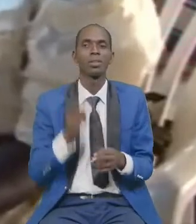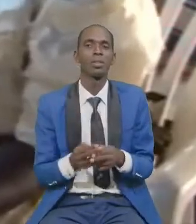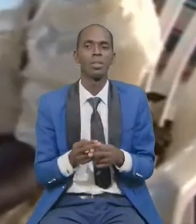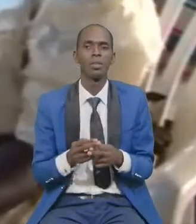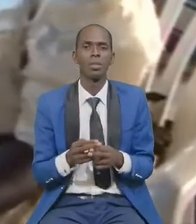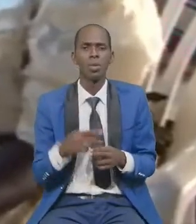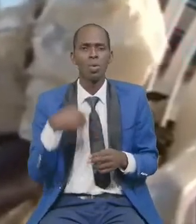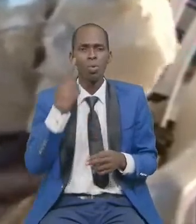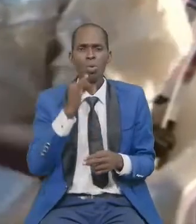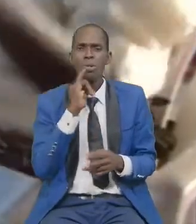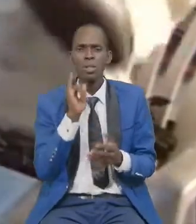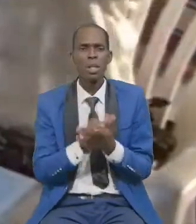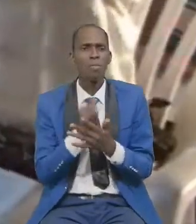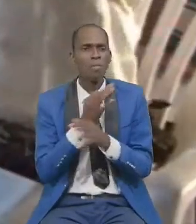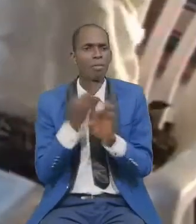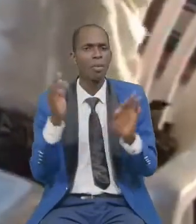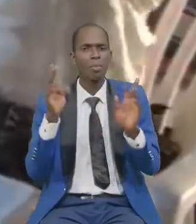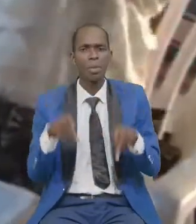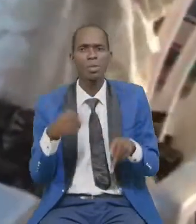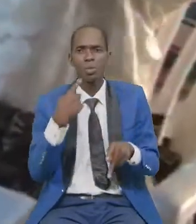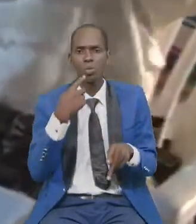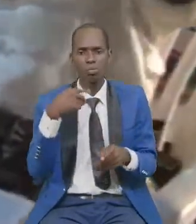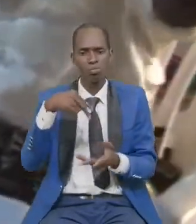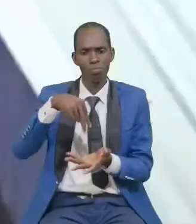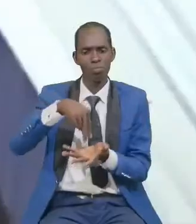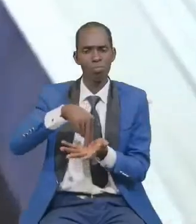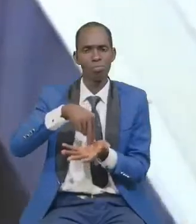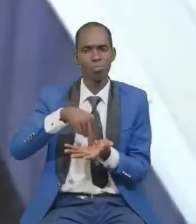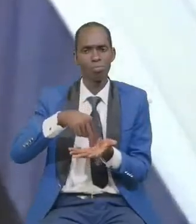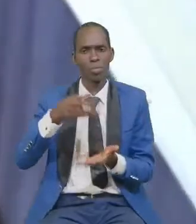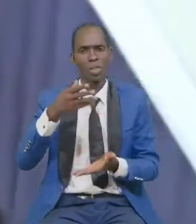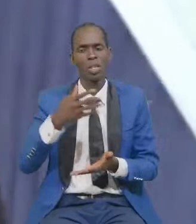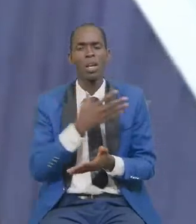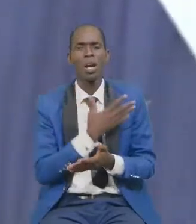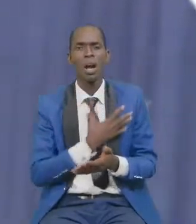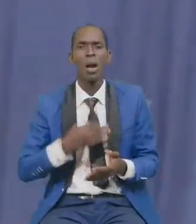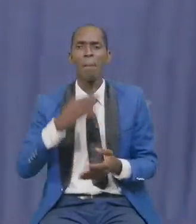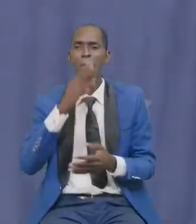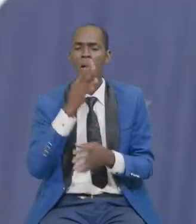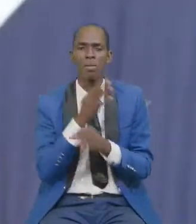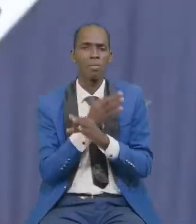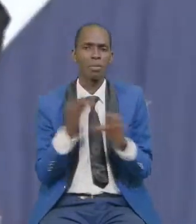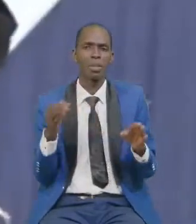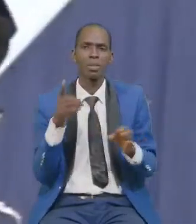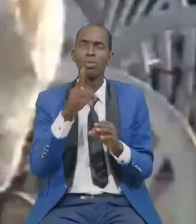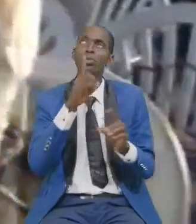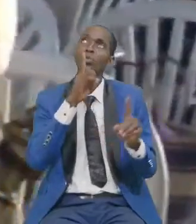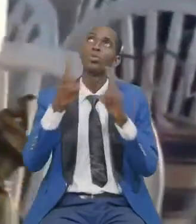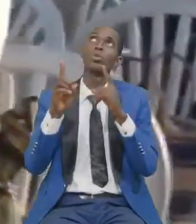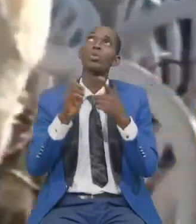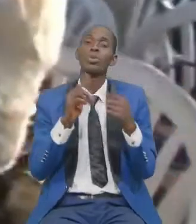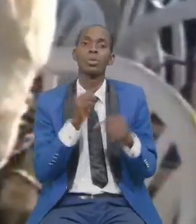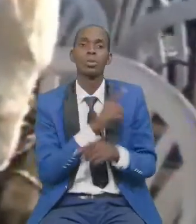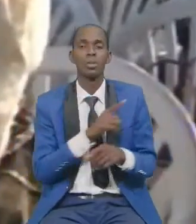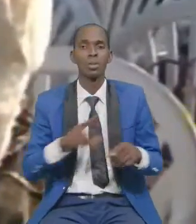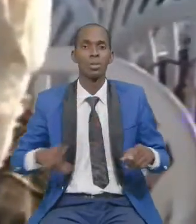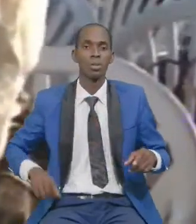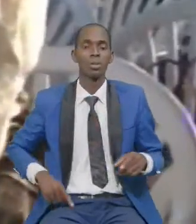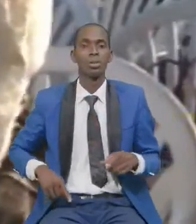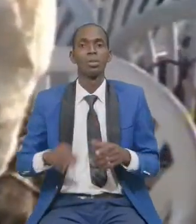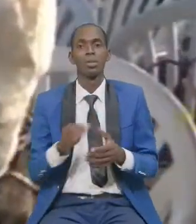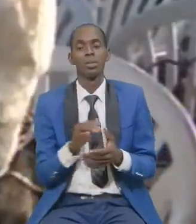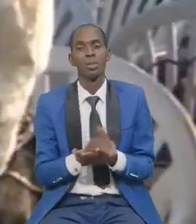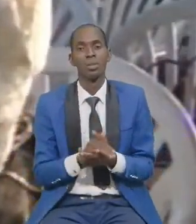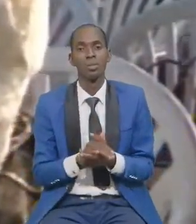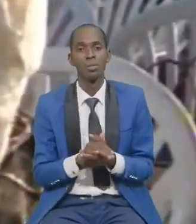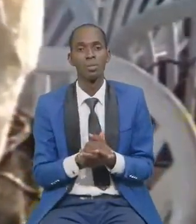Where is the person I'm talking about? Why don't you rise up there and be free? And you tell the Lord, freedom,